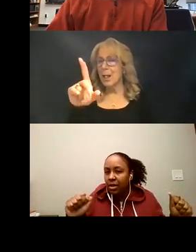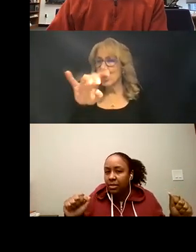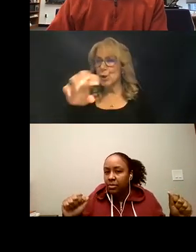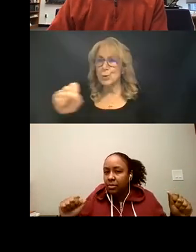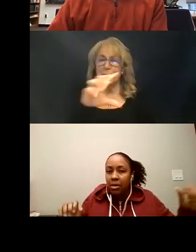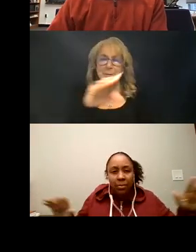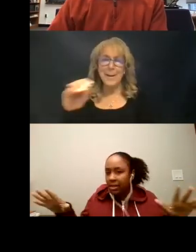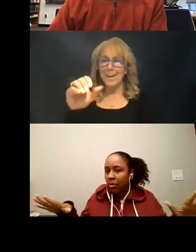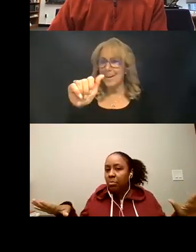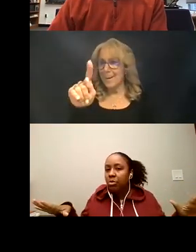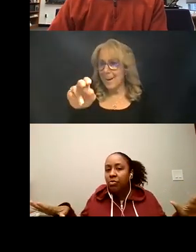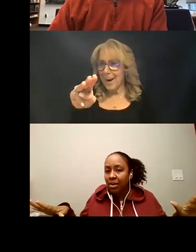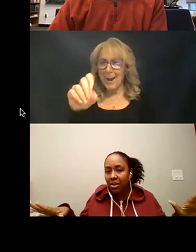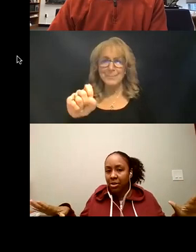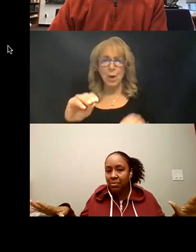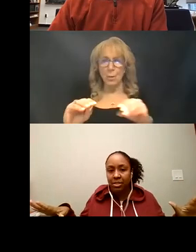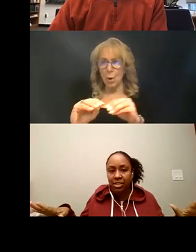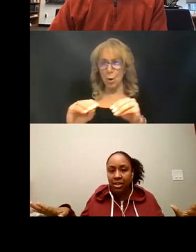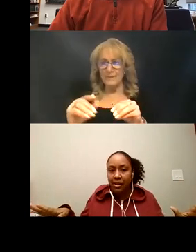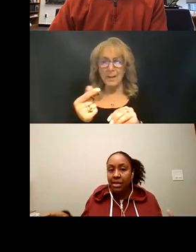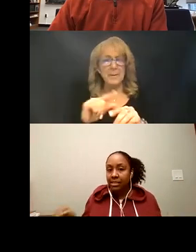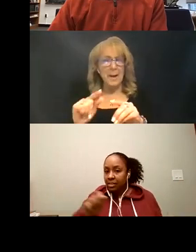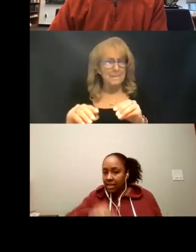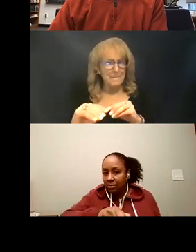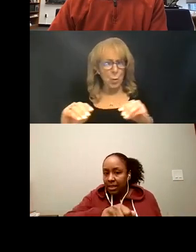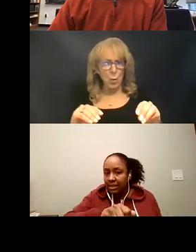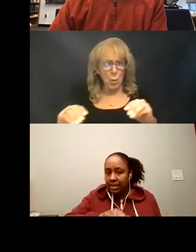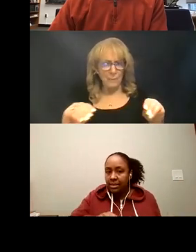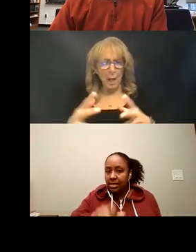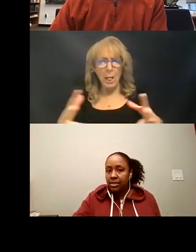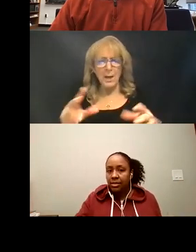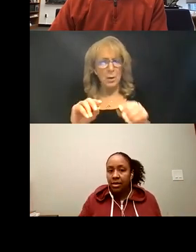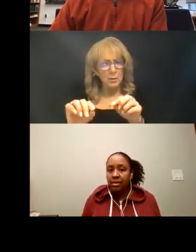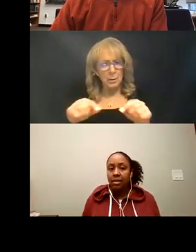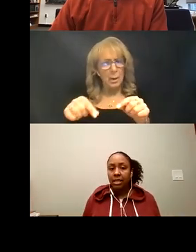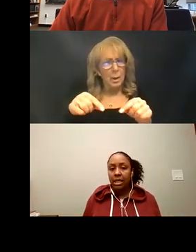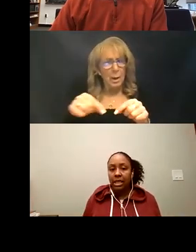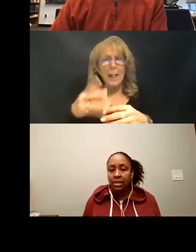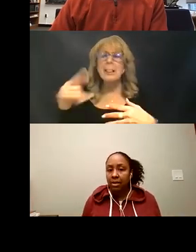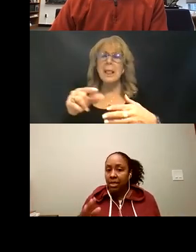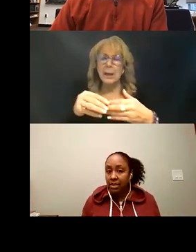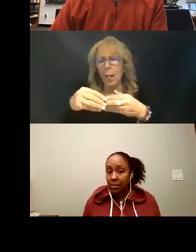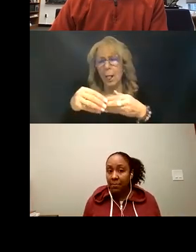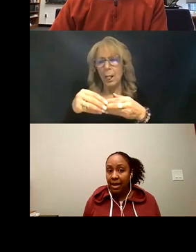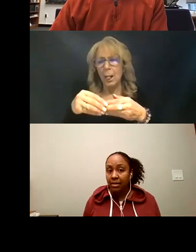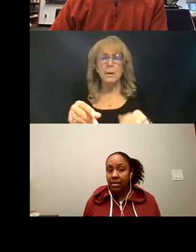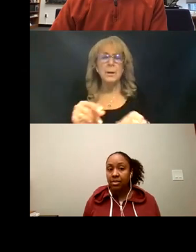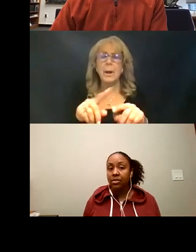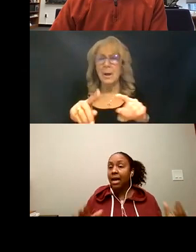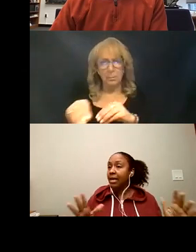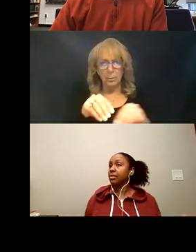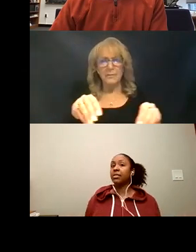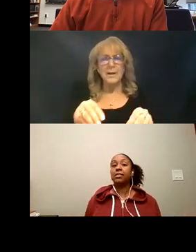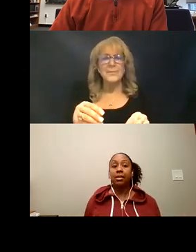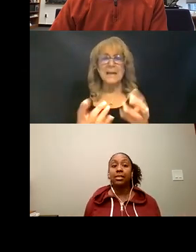see in the cartoon, but they don't move very much. And so then what I did is I turned on the heat, and I'm heating my pan. And